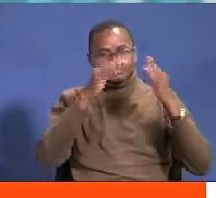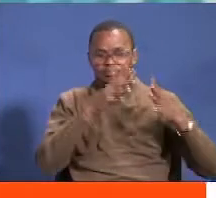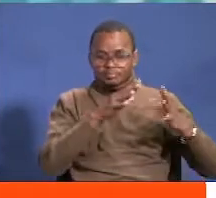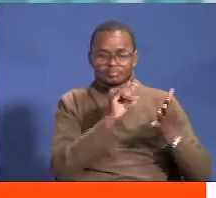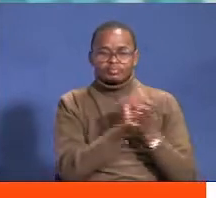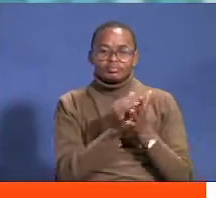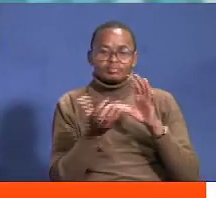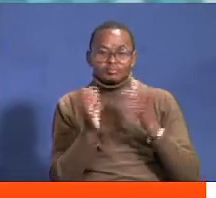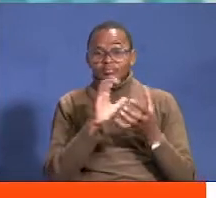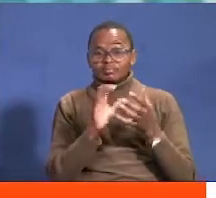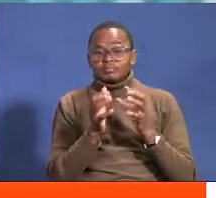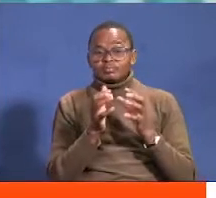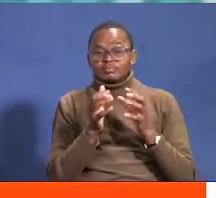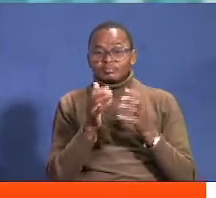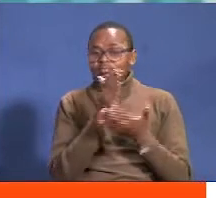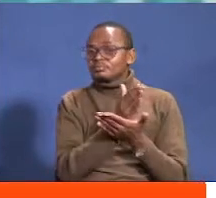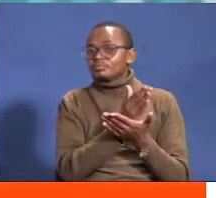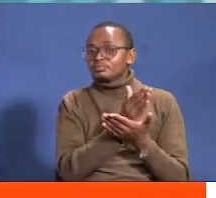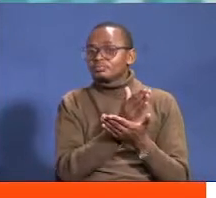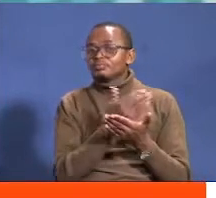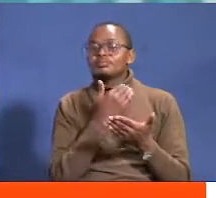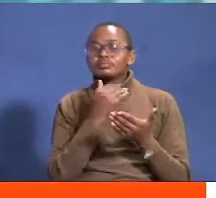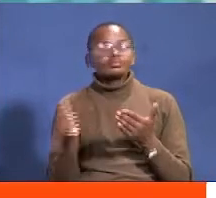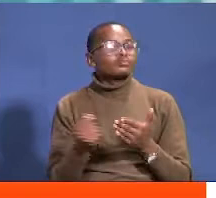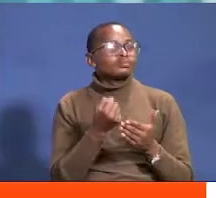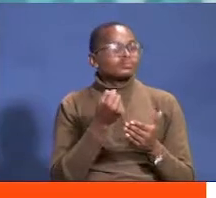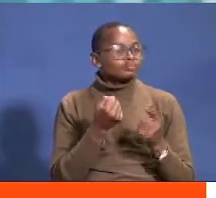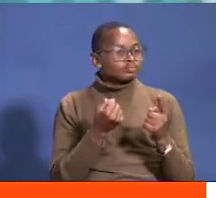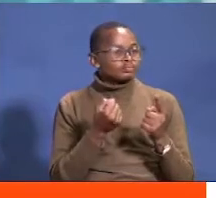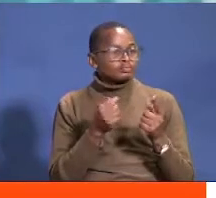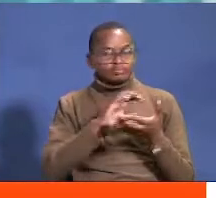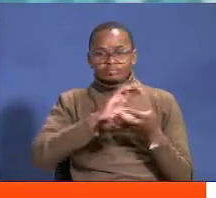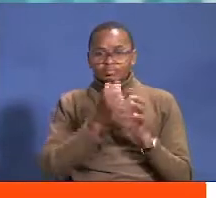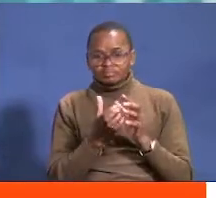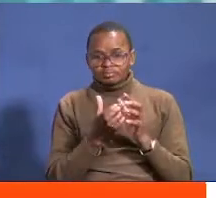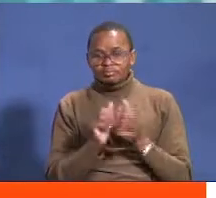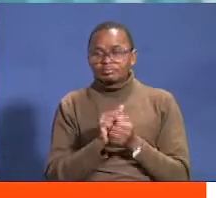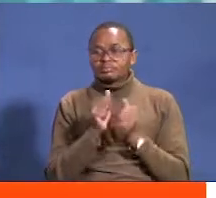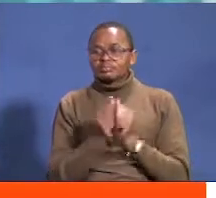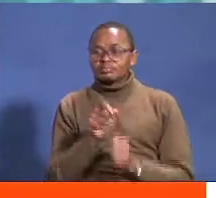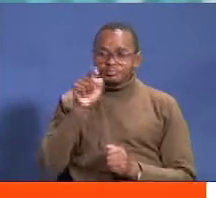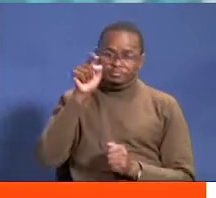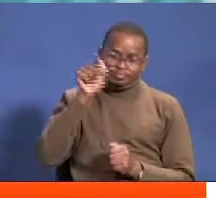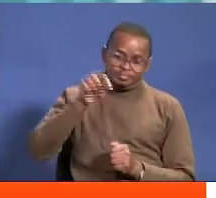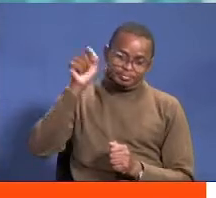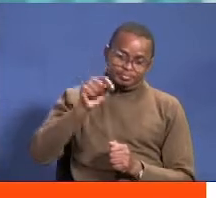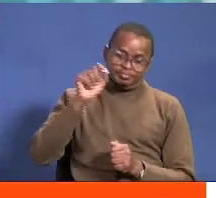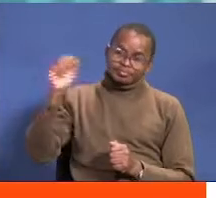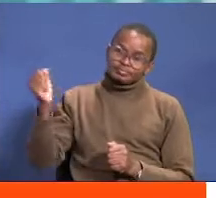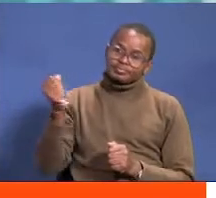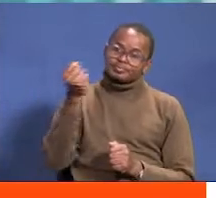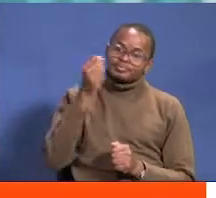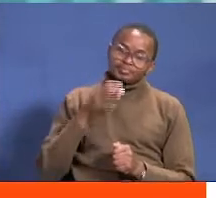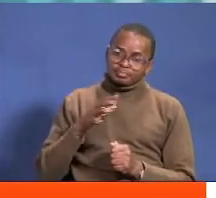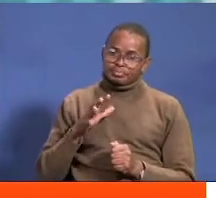that climate change is real. We need to wake up. Hey, let's wake up. Climate change is real. Therefore, you must wake up. You must tell